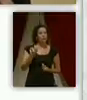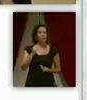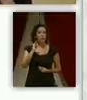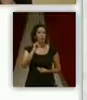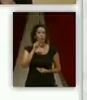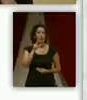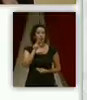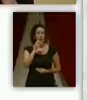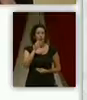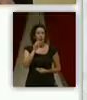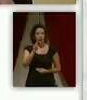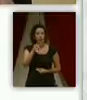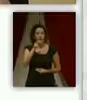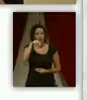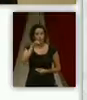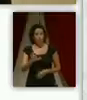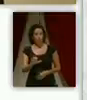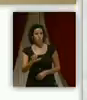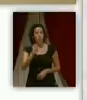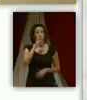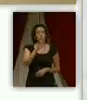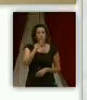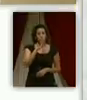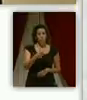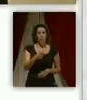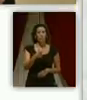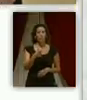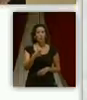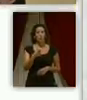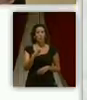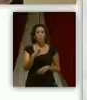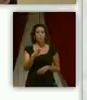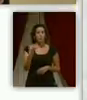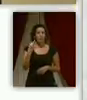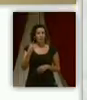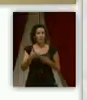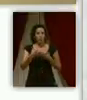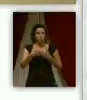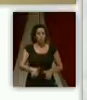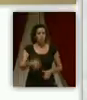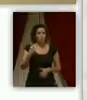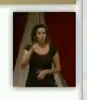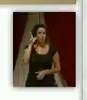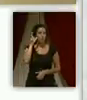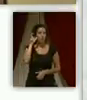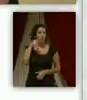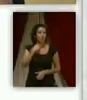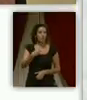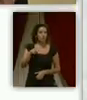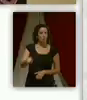visually impaired people, what do they do today? They use iPhones. That's it. Because if you have to be listening to